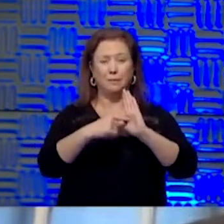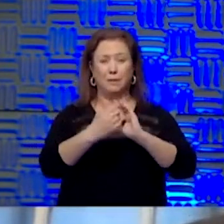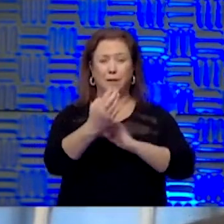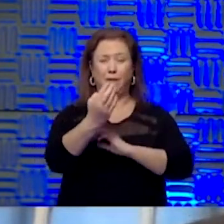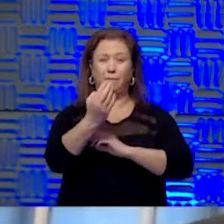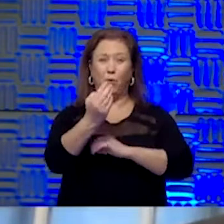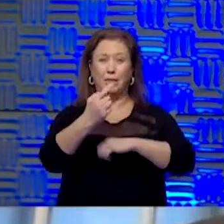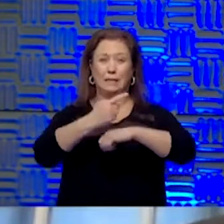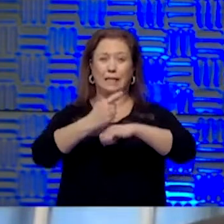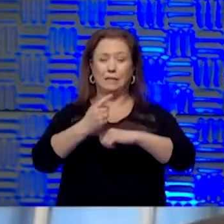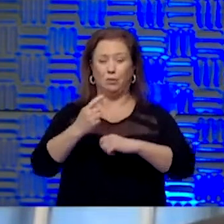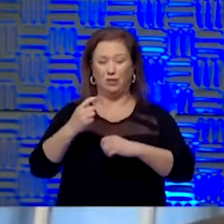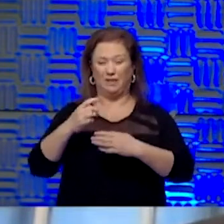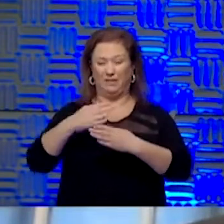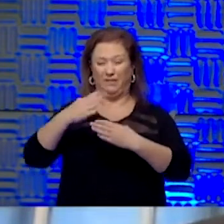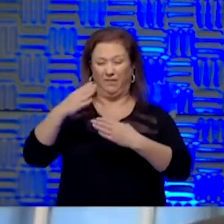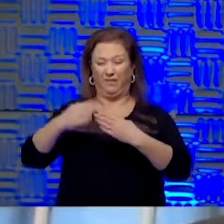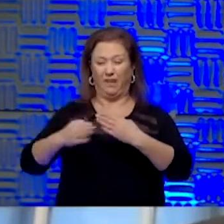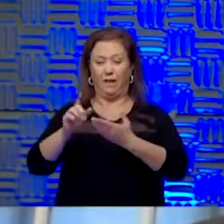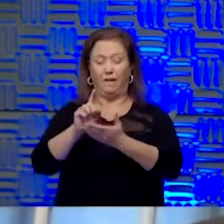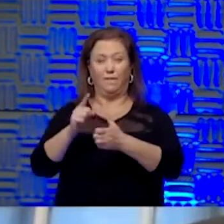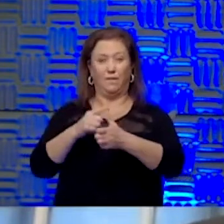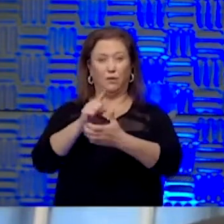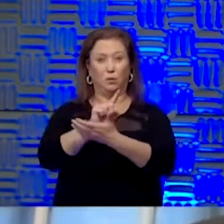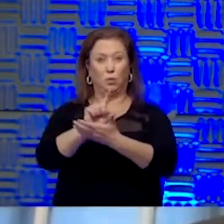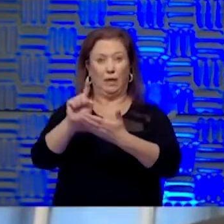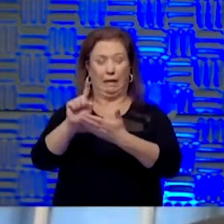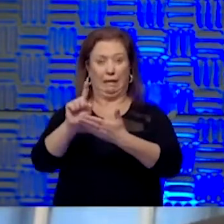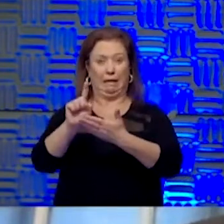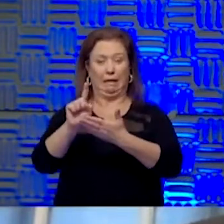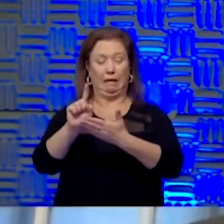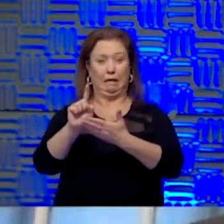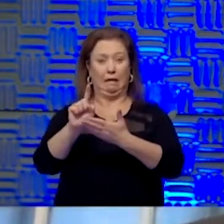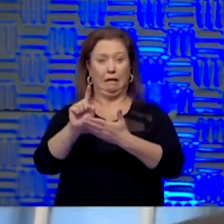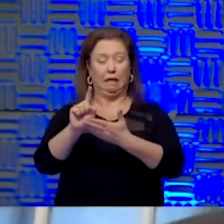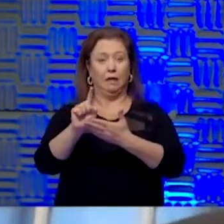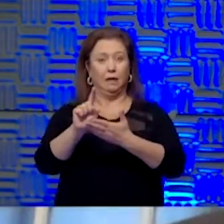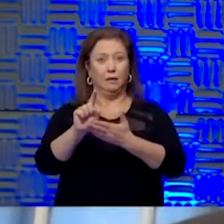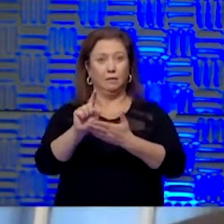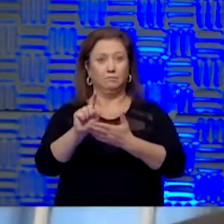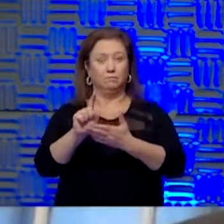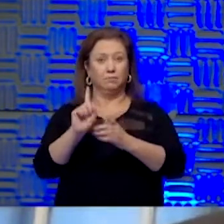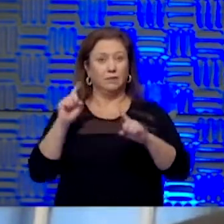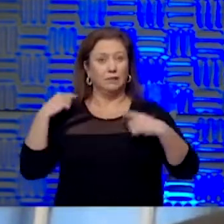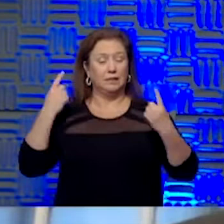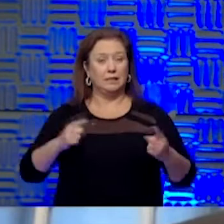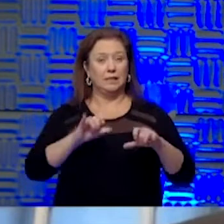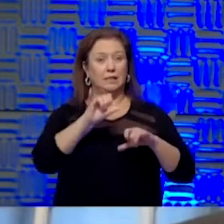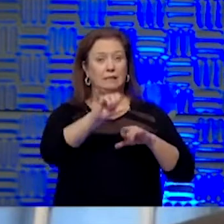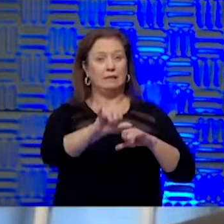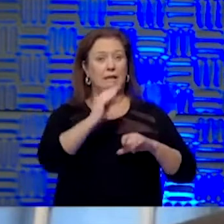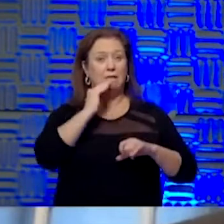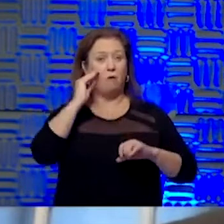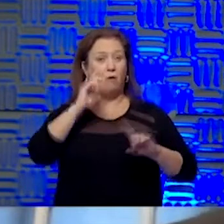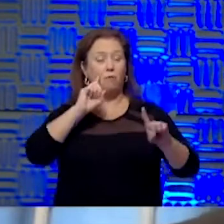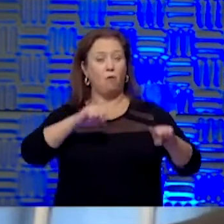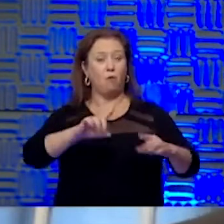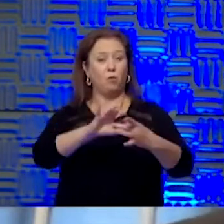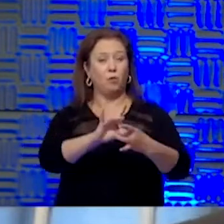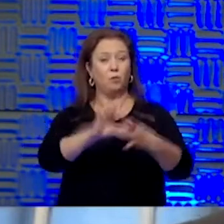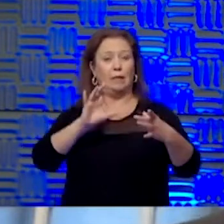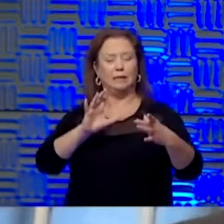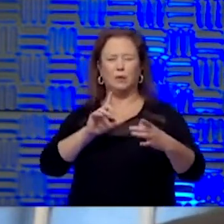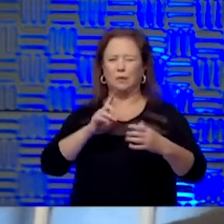first week of this opening away from the stay at home. So it's always a little early. We're always